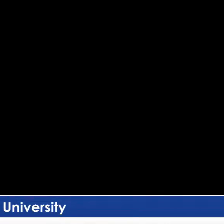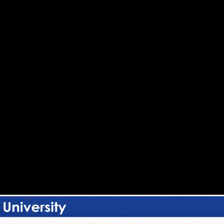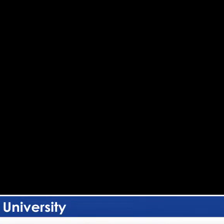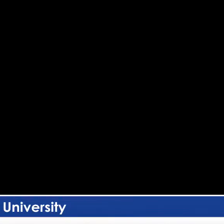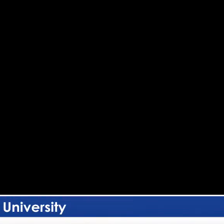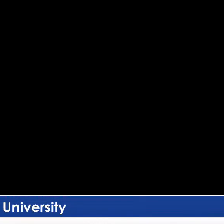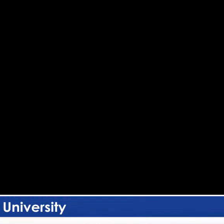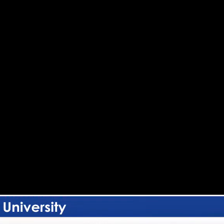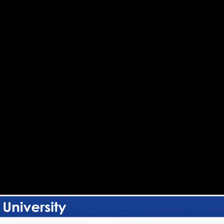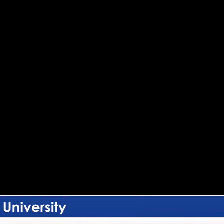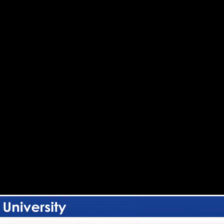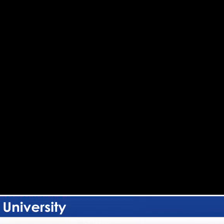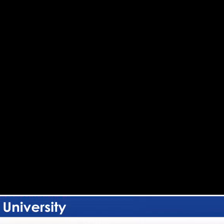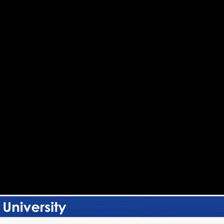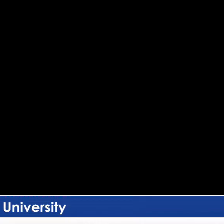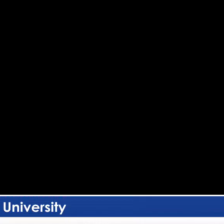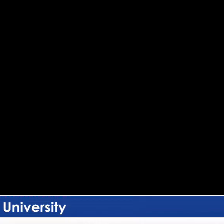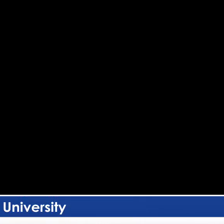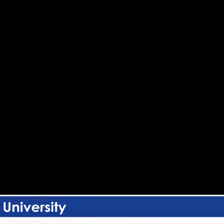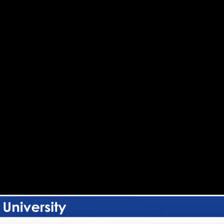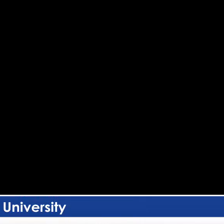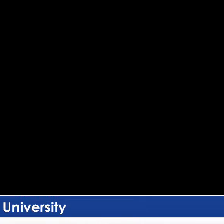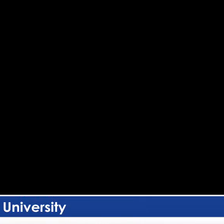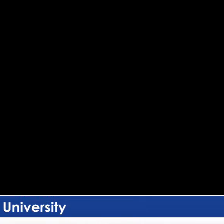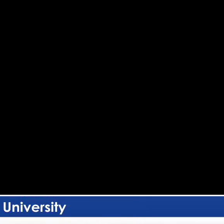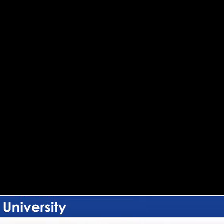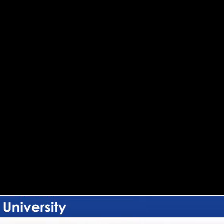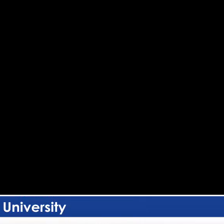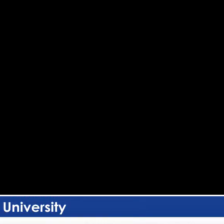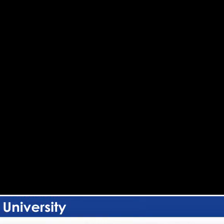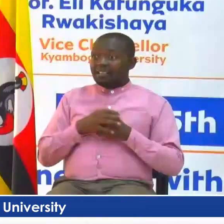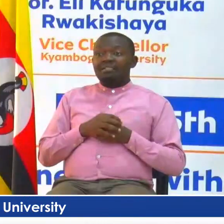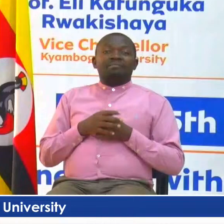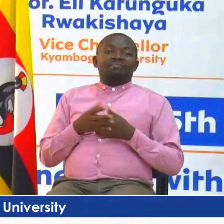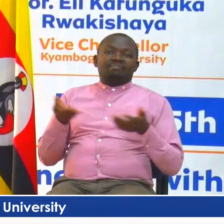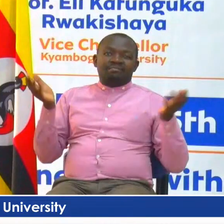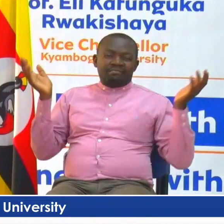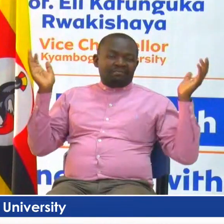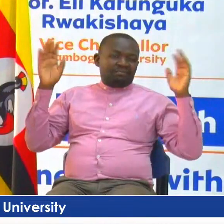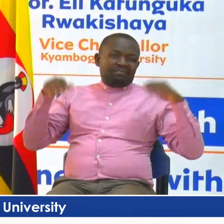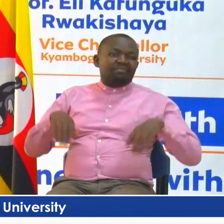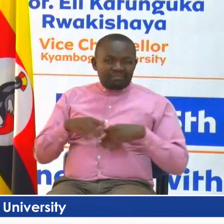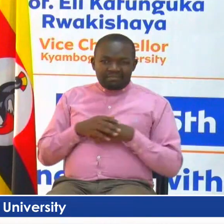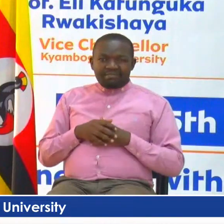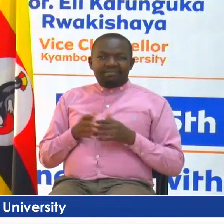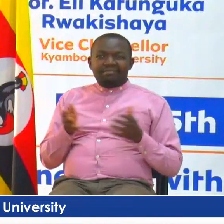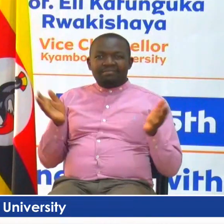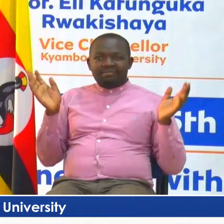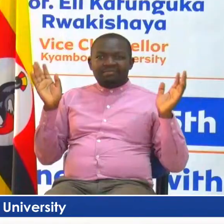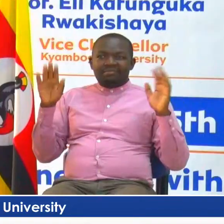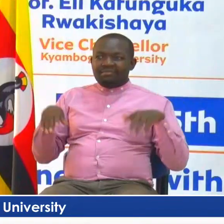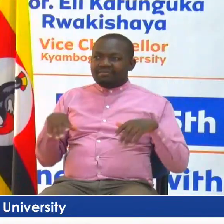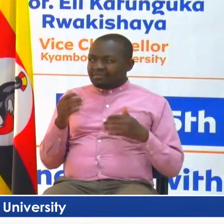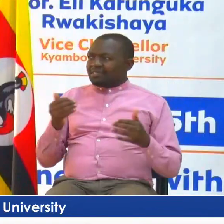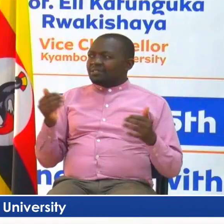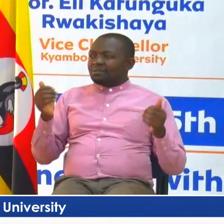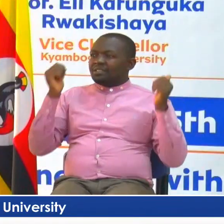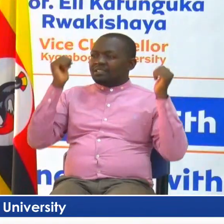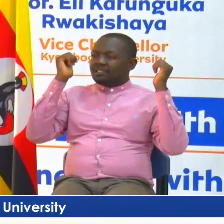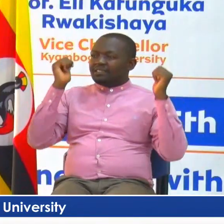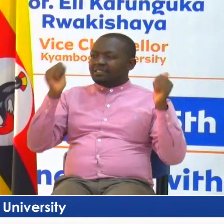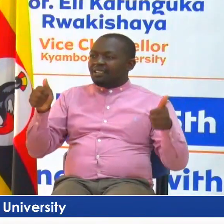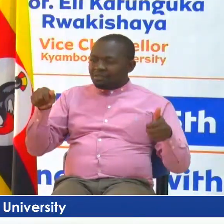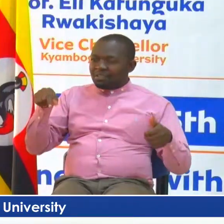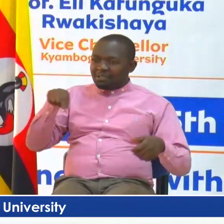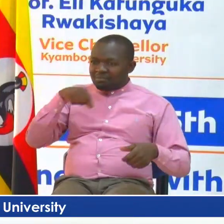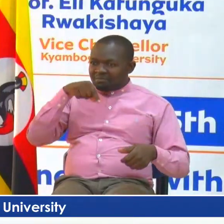I get people from the US or anywhere talking about anything. They live like ducks, children. You survive and